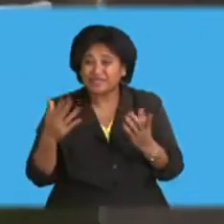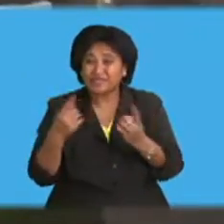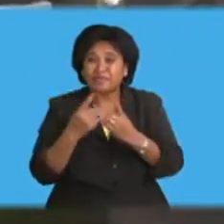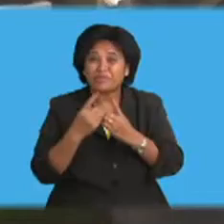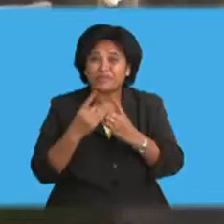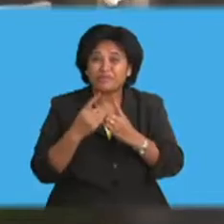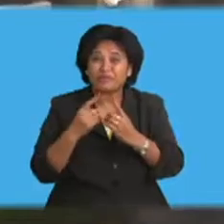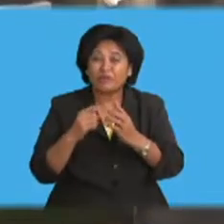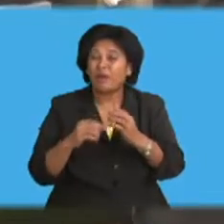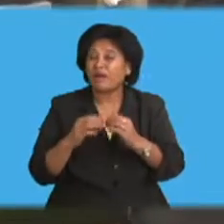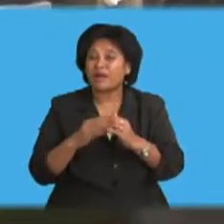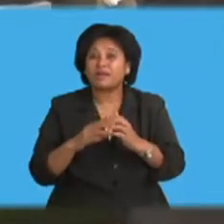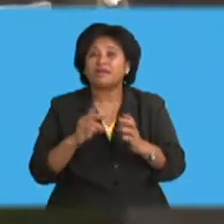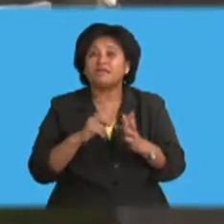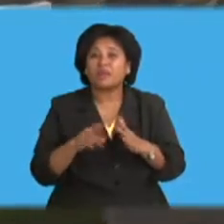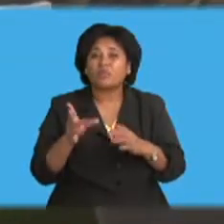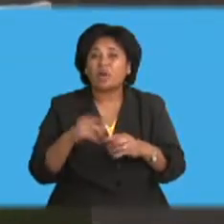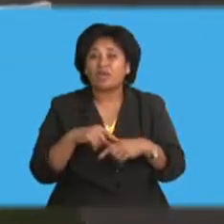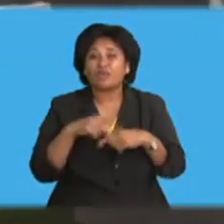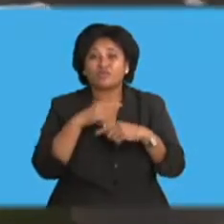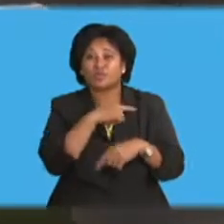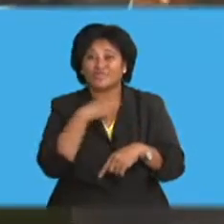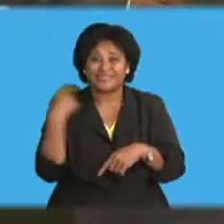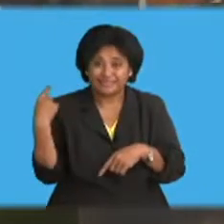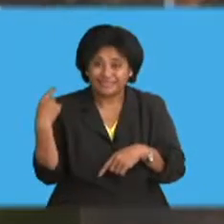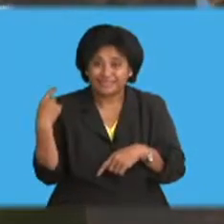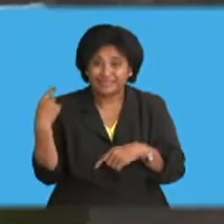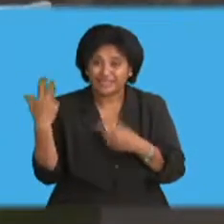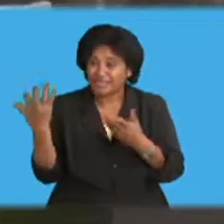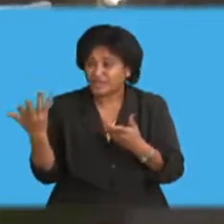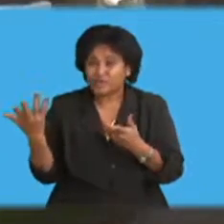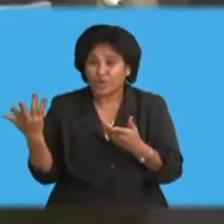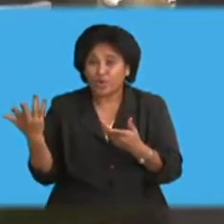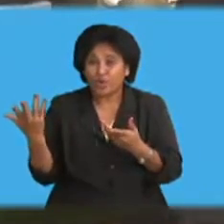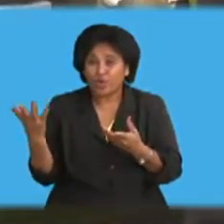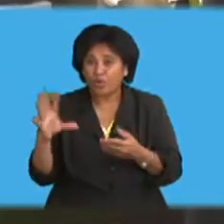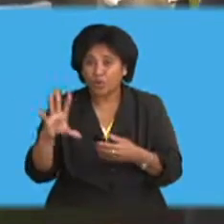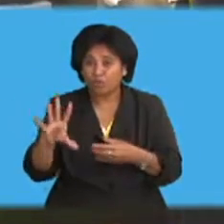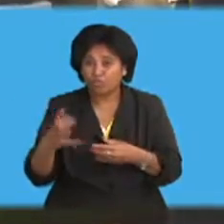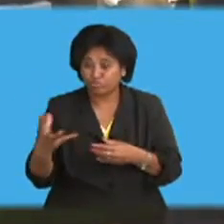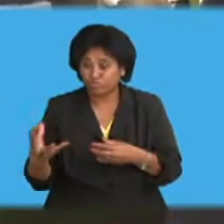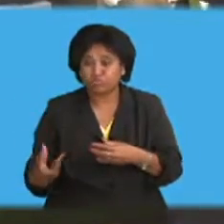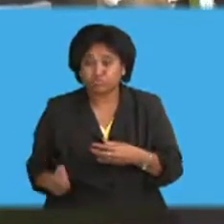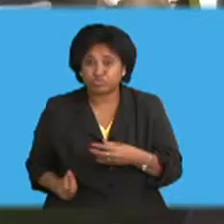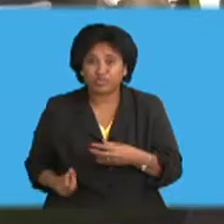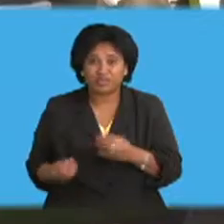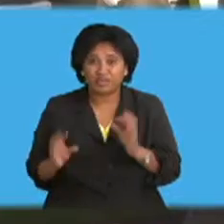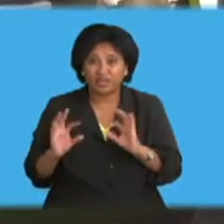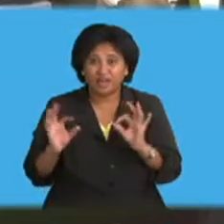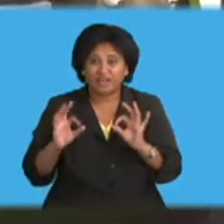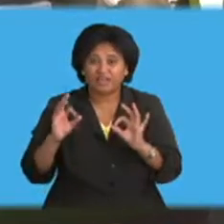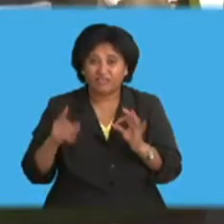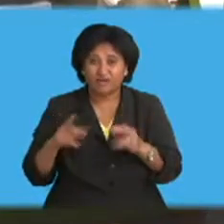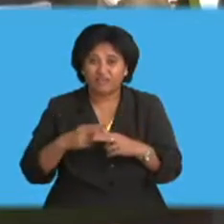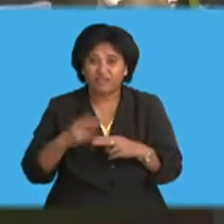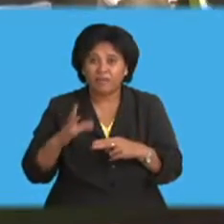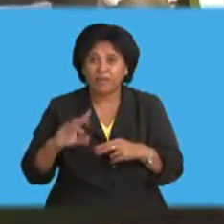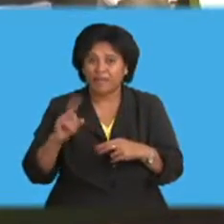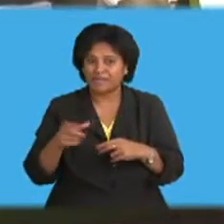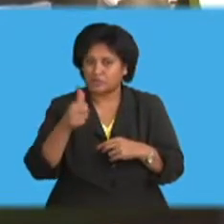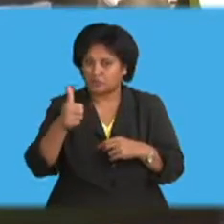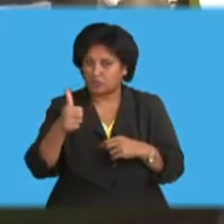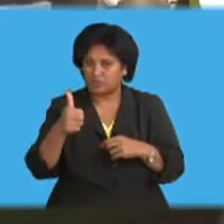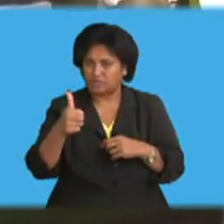is it has to be slaughtered, and of course that means loss in income for the farmers, but in the long term is beneficial for the